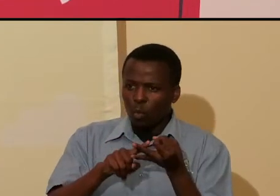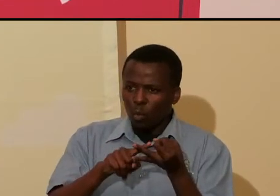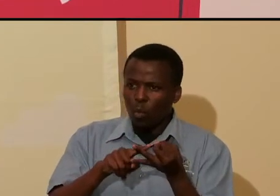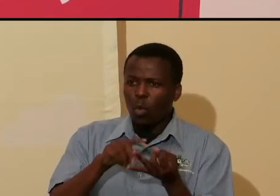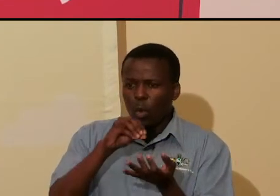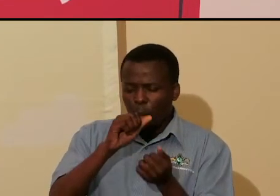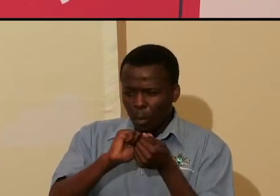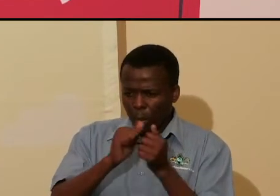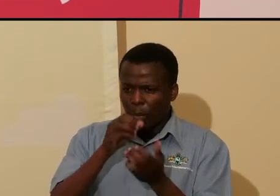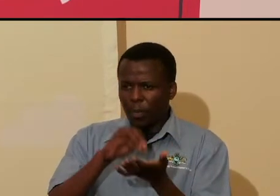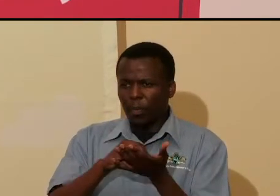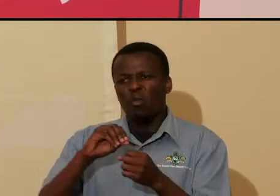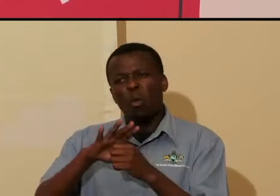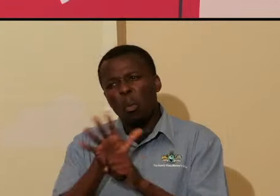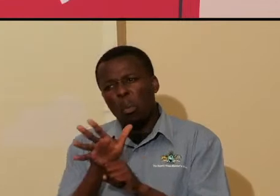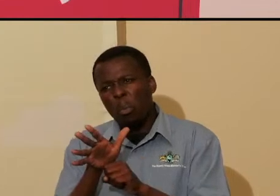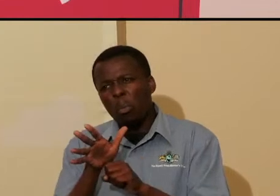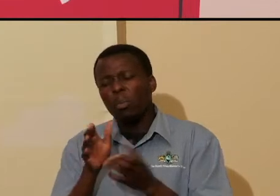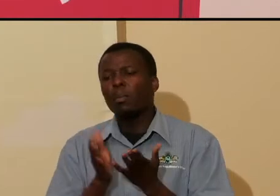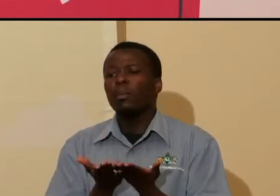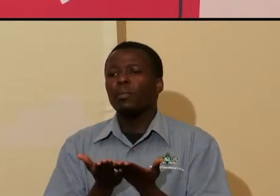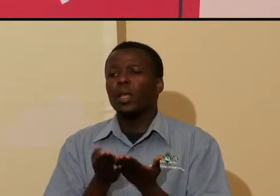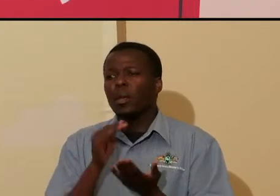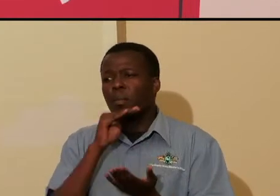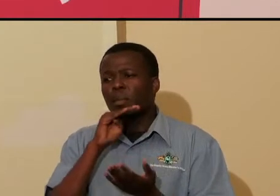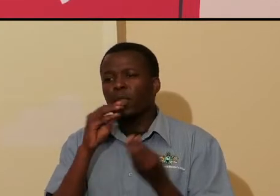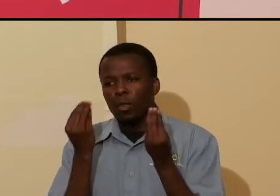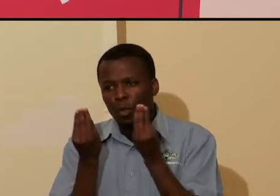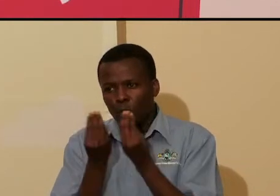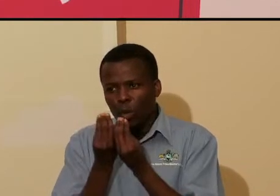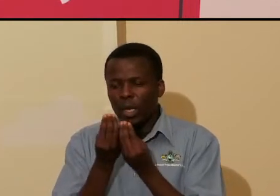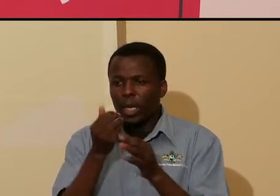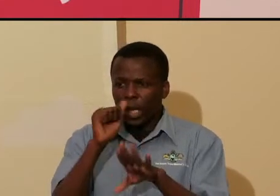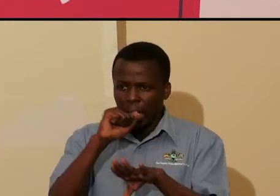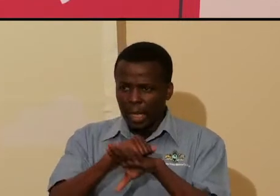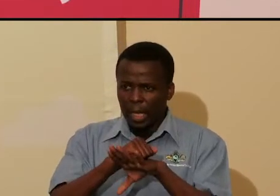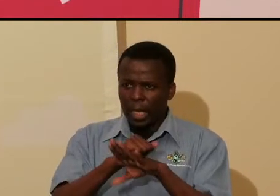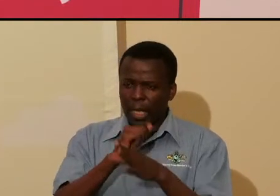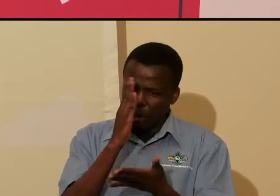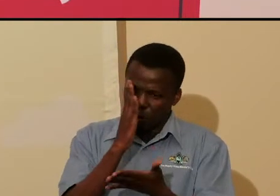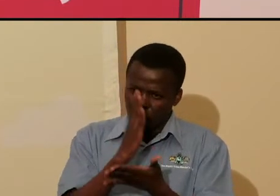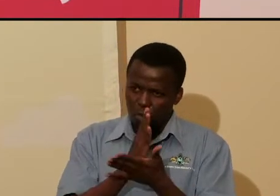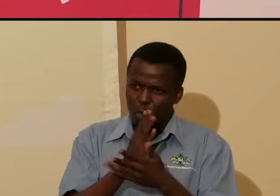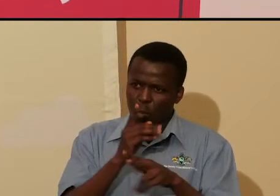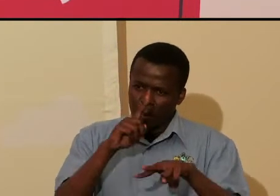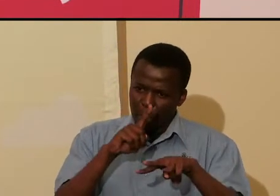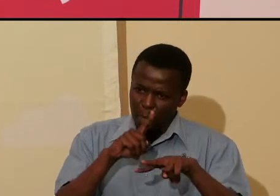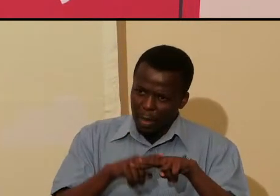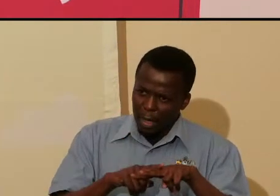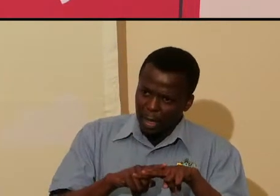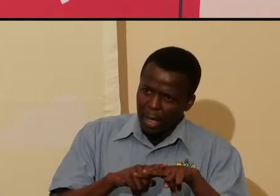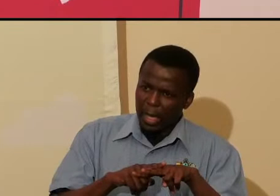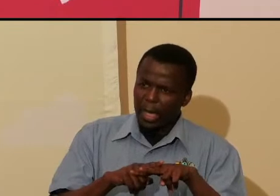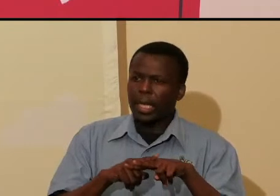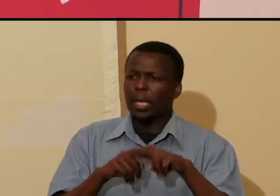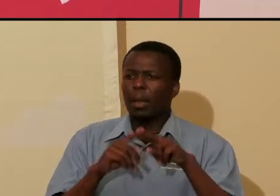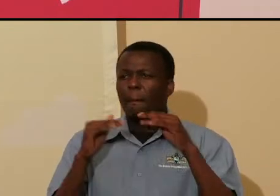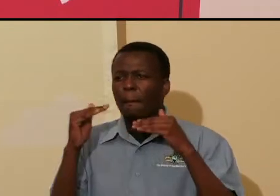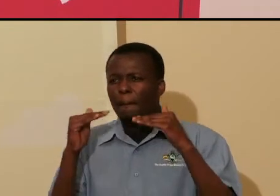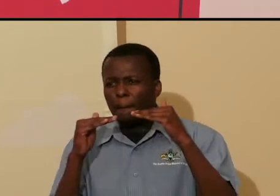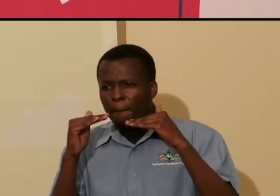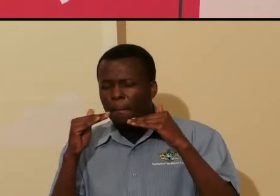Eswatini context, rather, we said together we are ending AIDS, inequalities, pandemics. And then for Siswati, like mentioned earlier